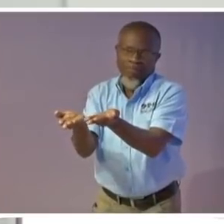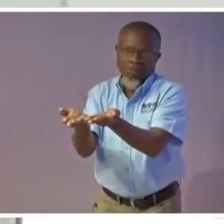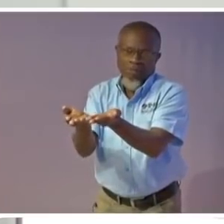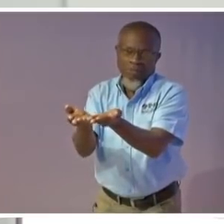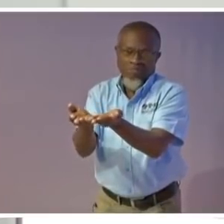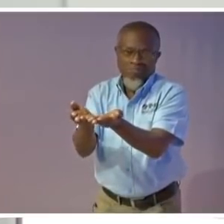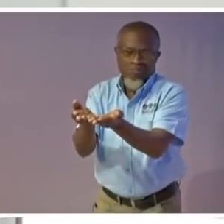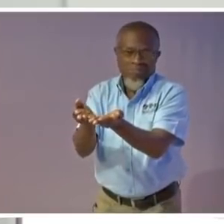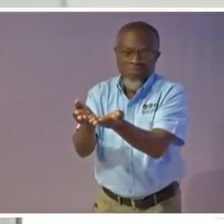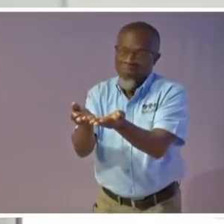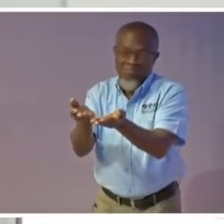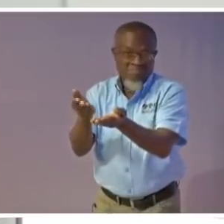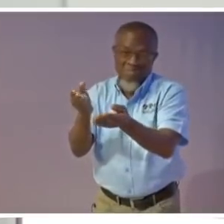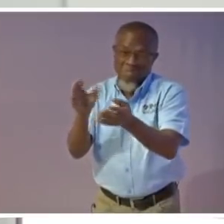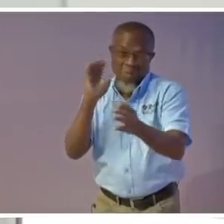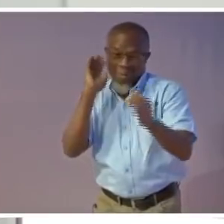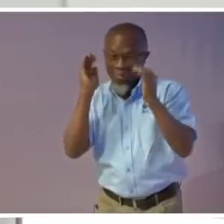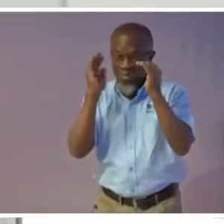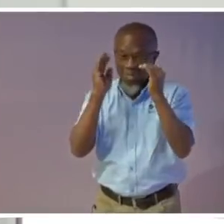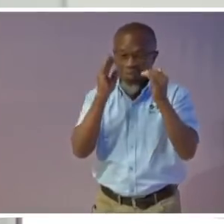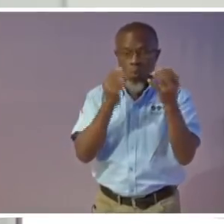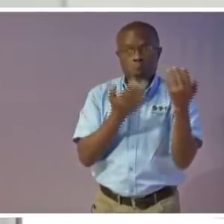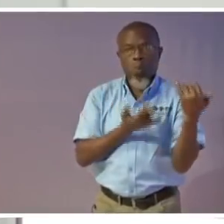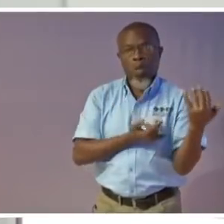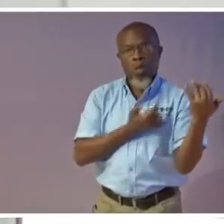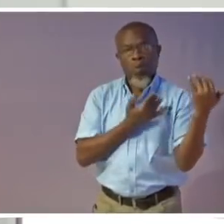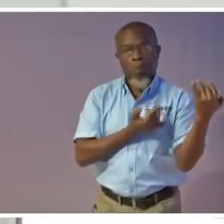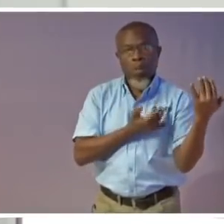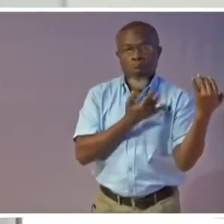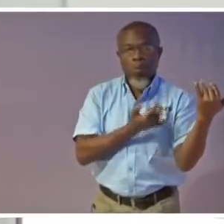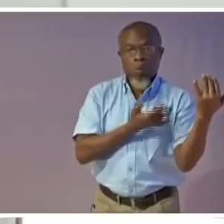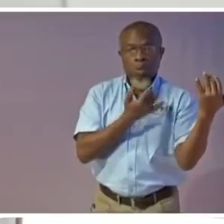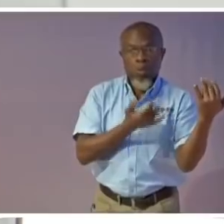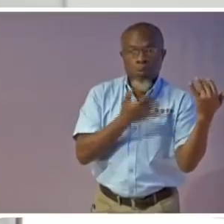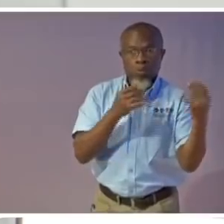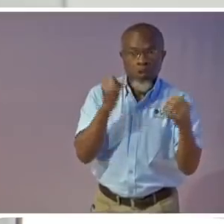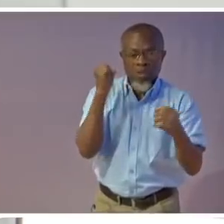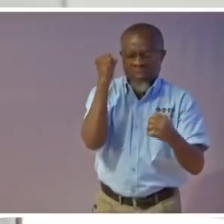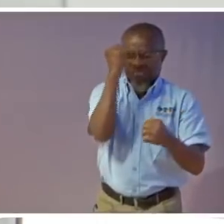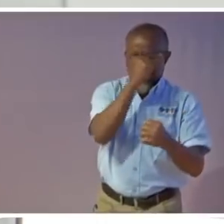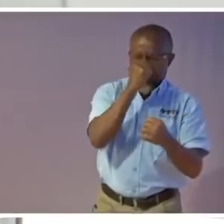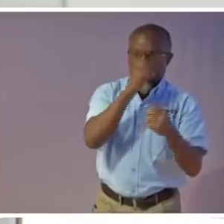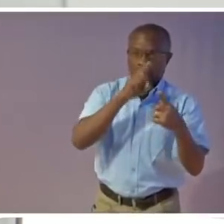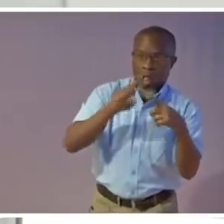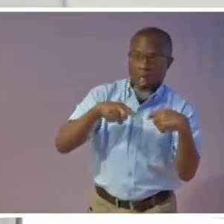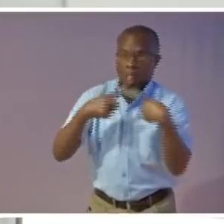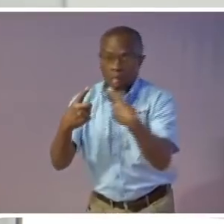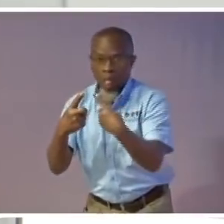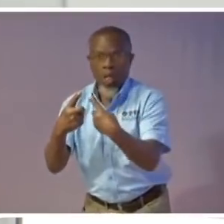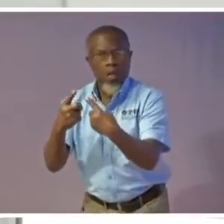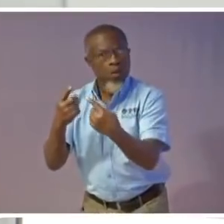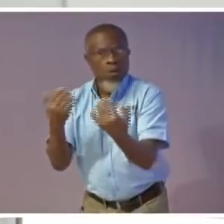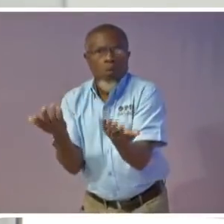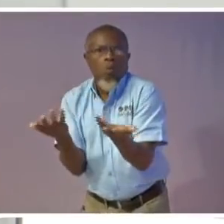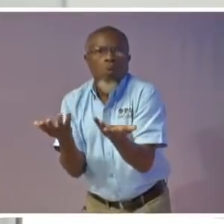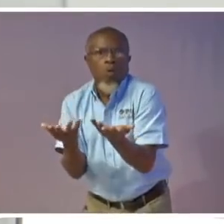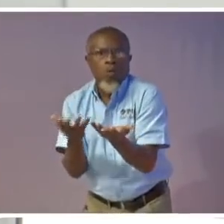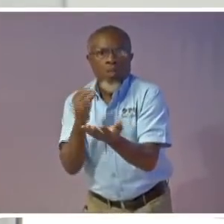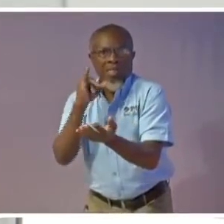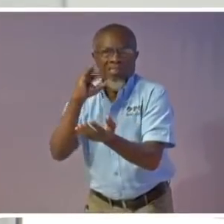at a high dependency unit level or an intensive care unit level. This is the only